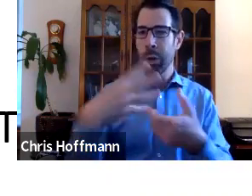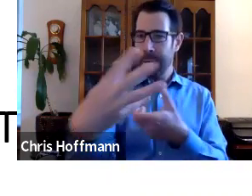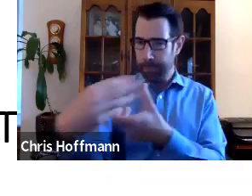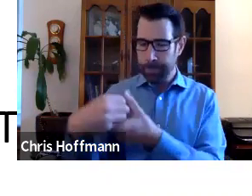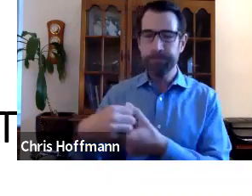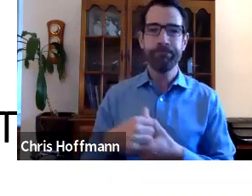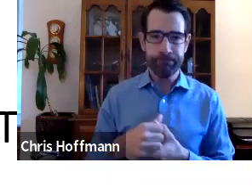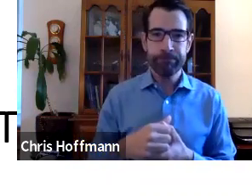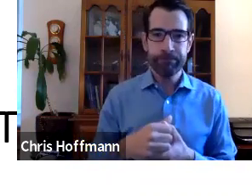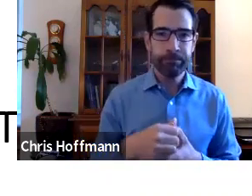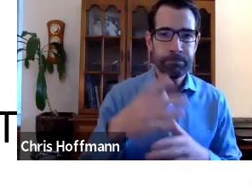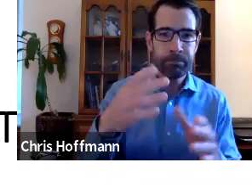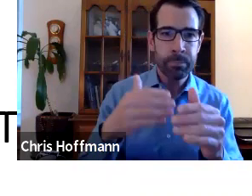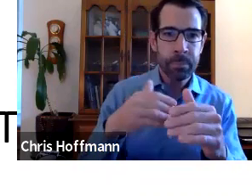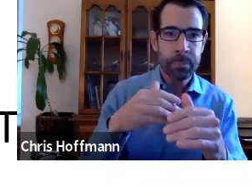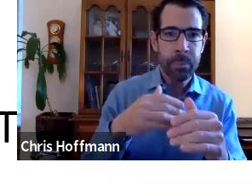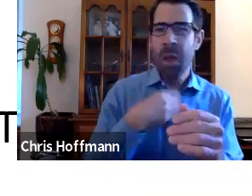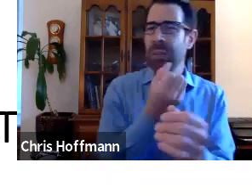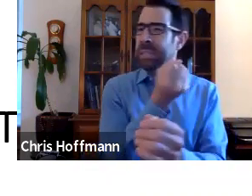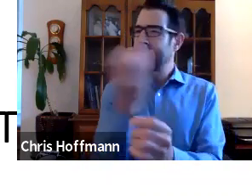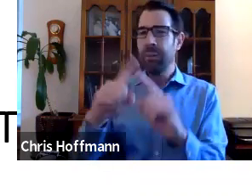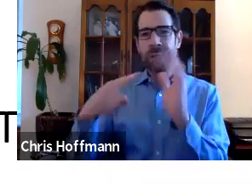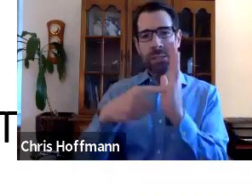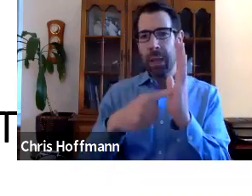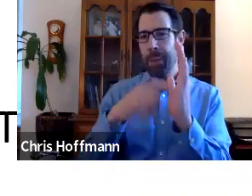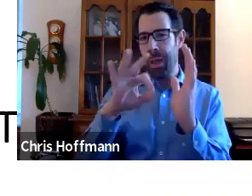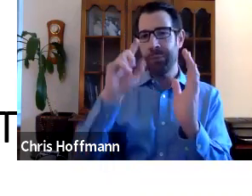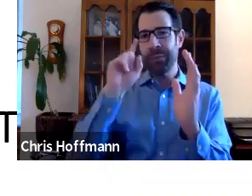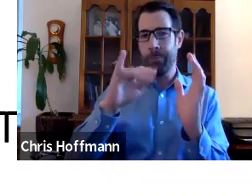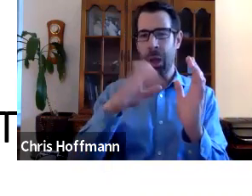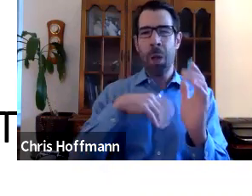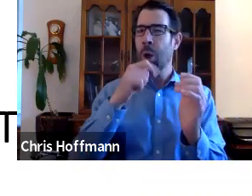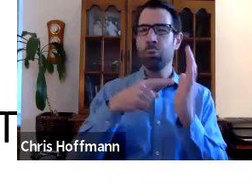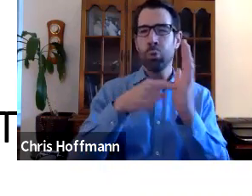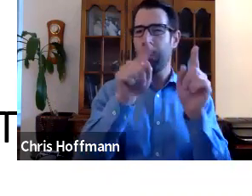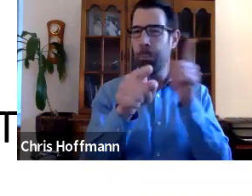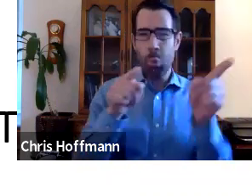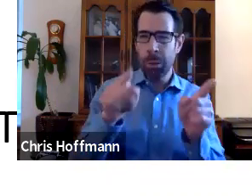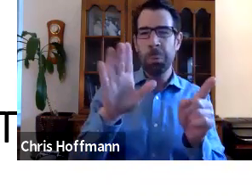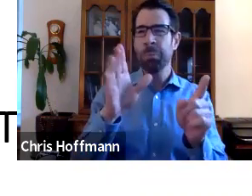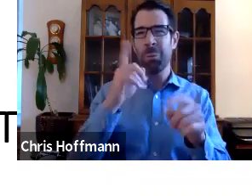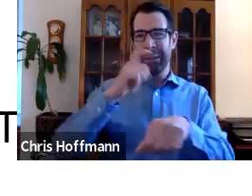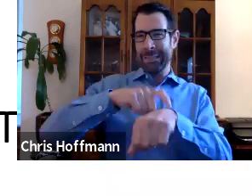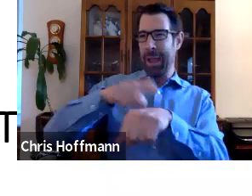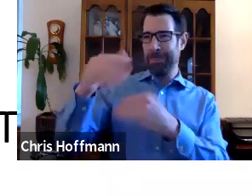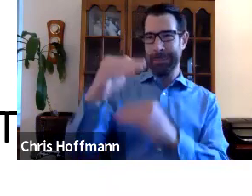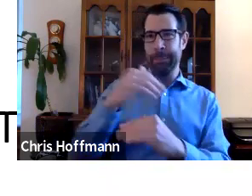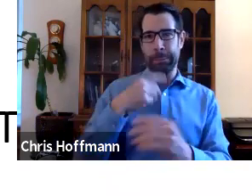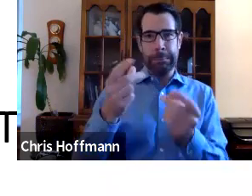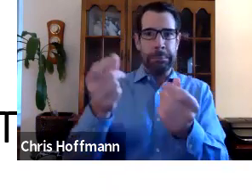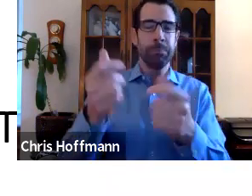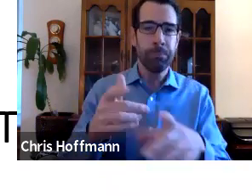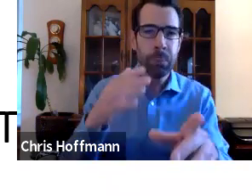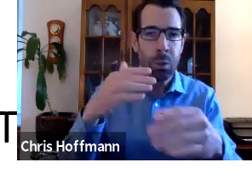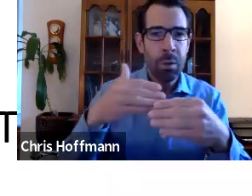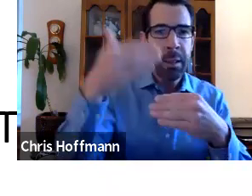staff to have input in creating this space. We do have several examples of DeafSpace. I'm not going to